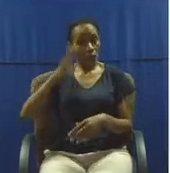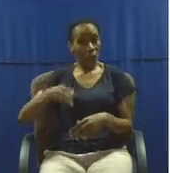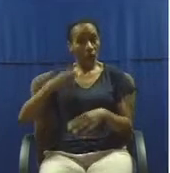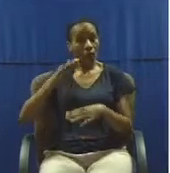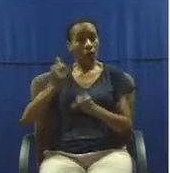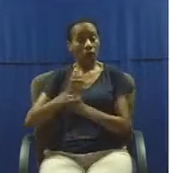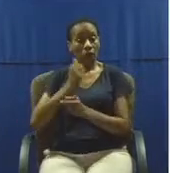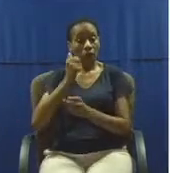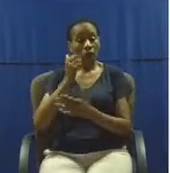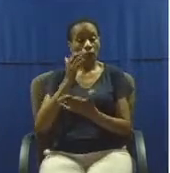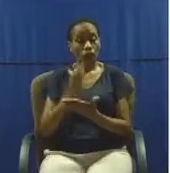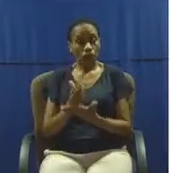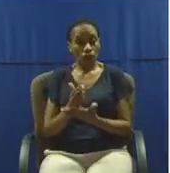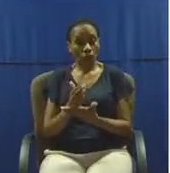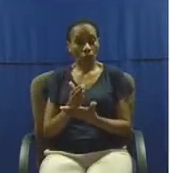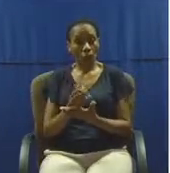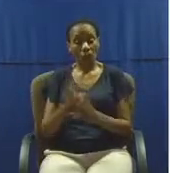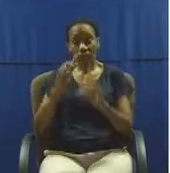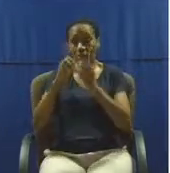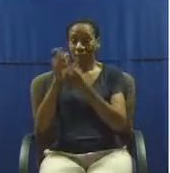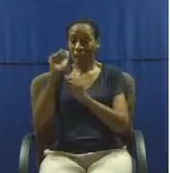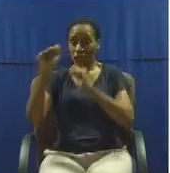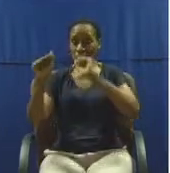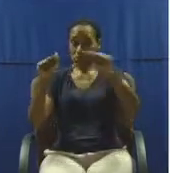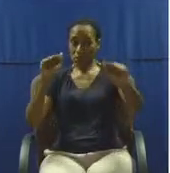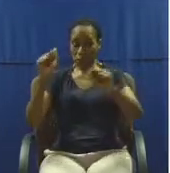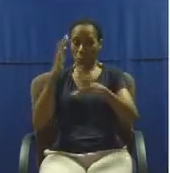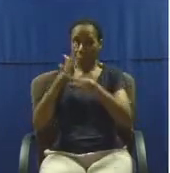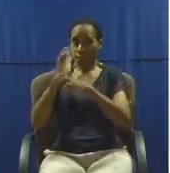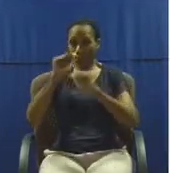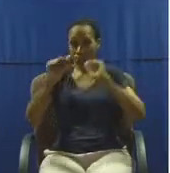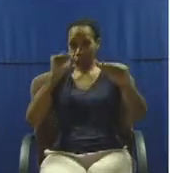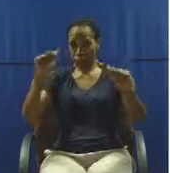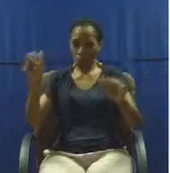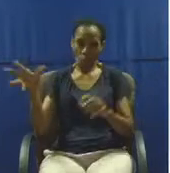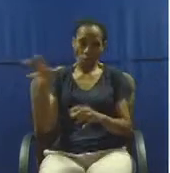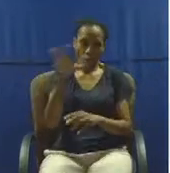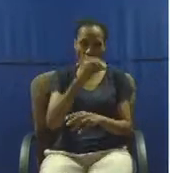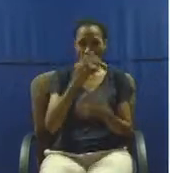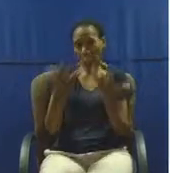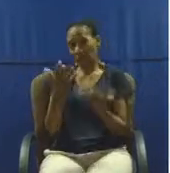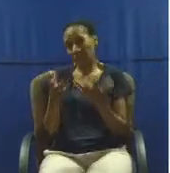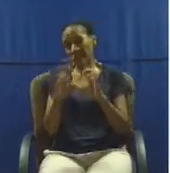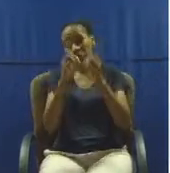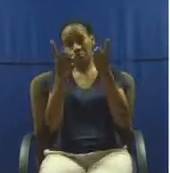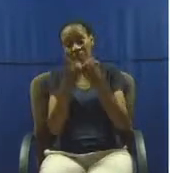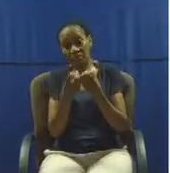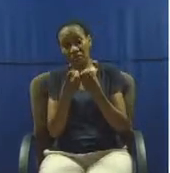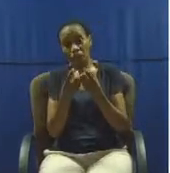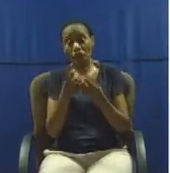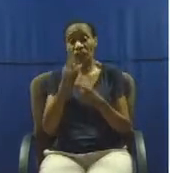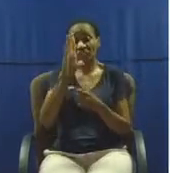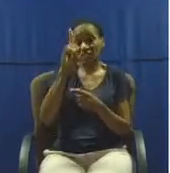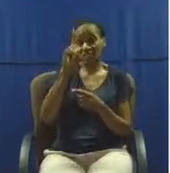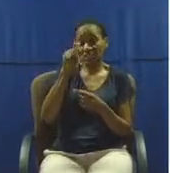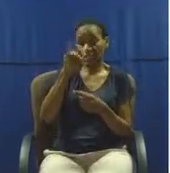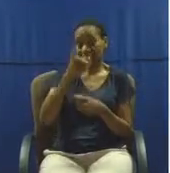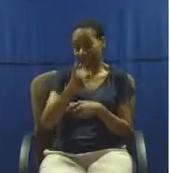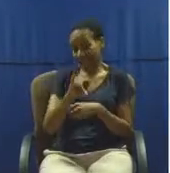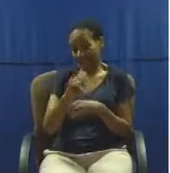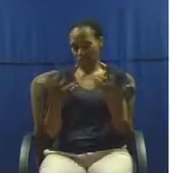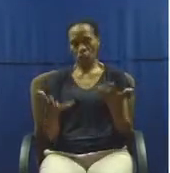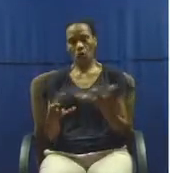work undertaken by other departments, be it the Department of Trade and Industry,